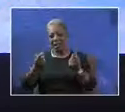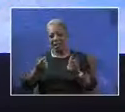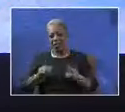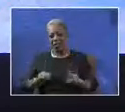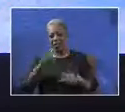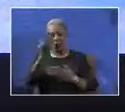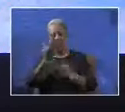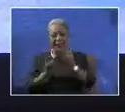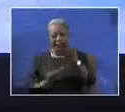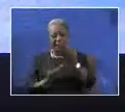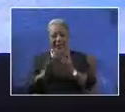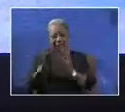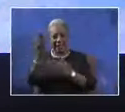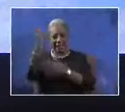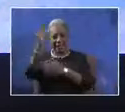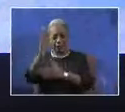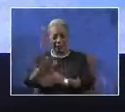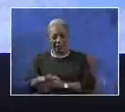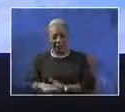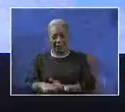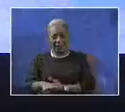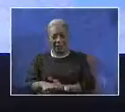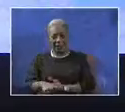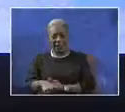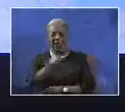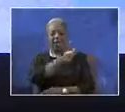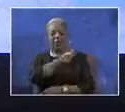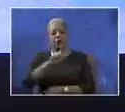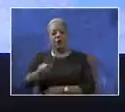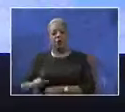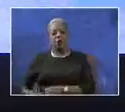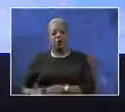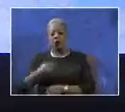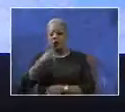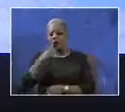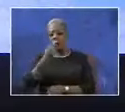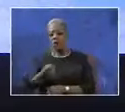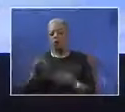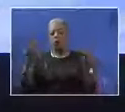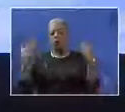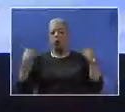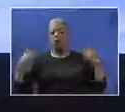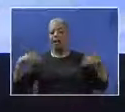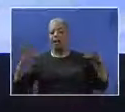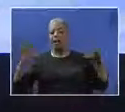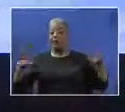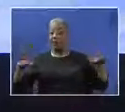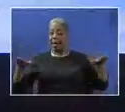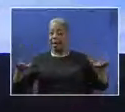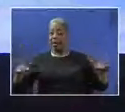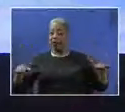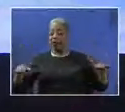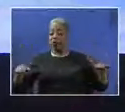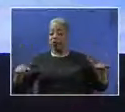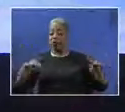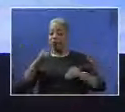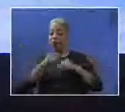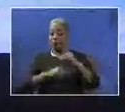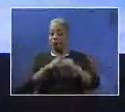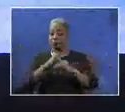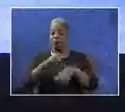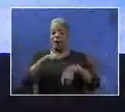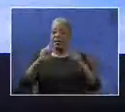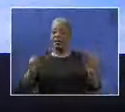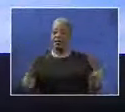and God said to this angel, who was God's agent of judgment for the sins of David and the nation,